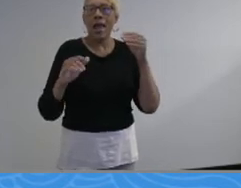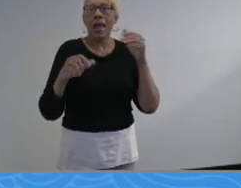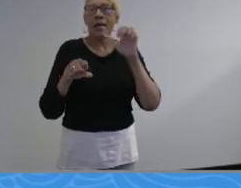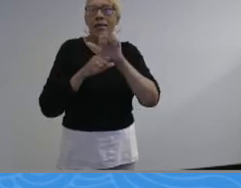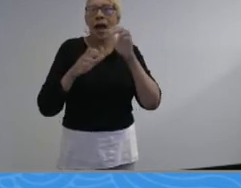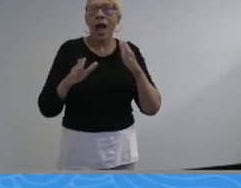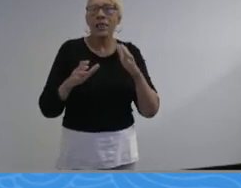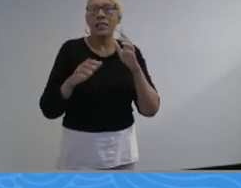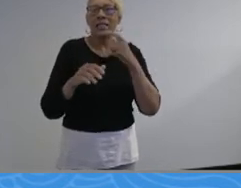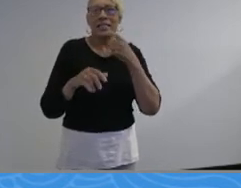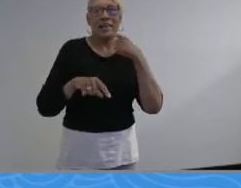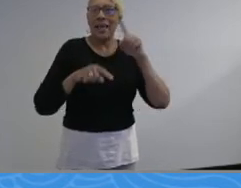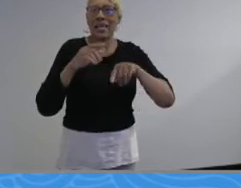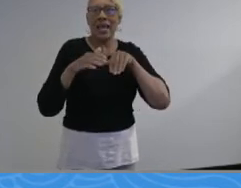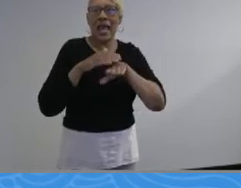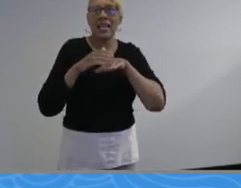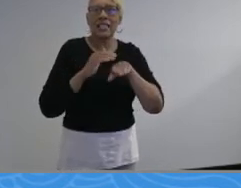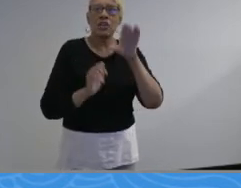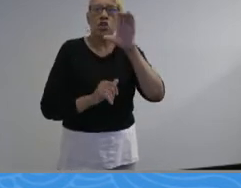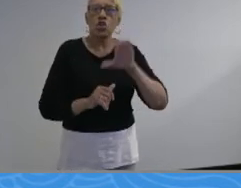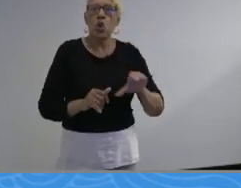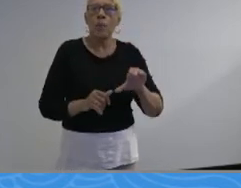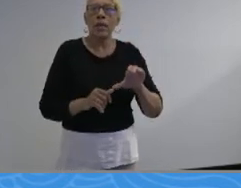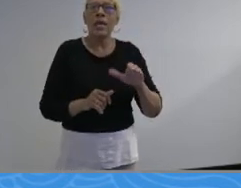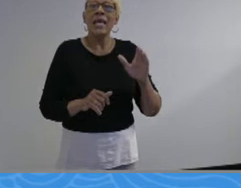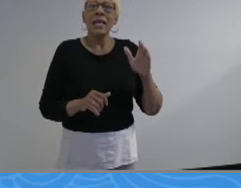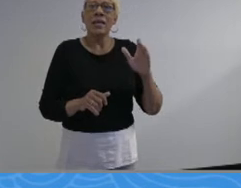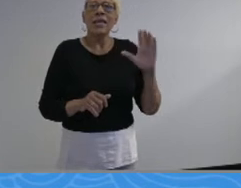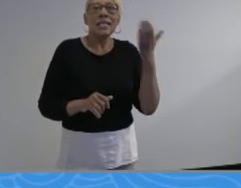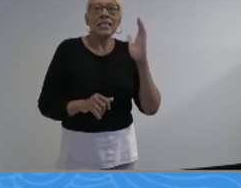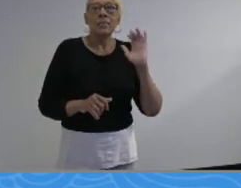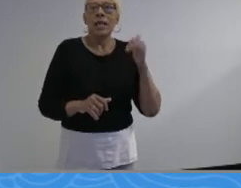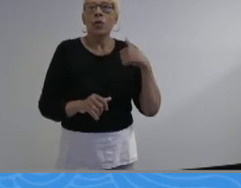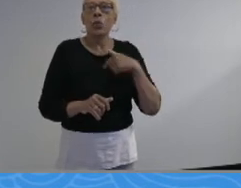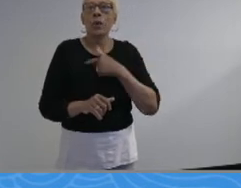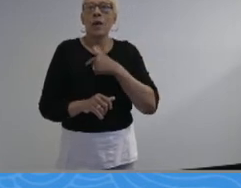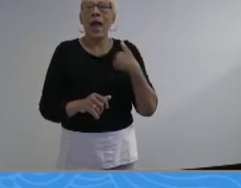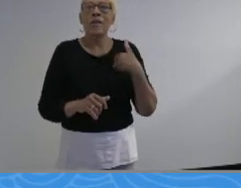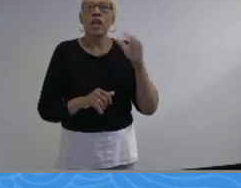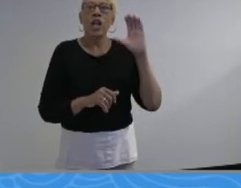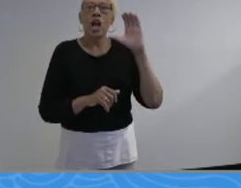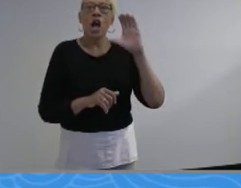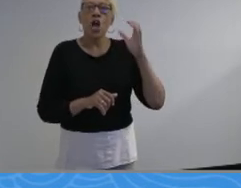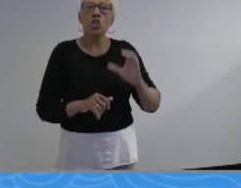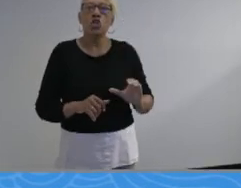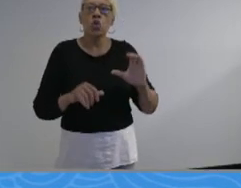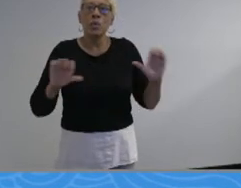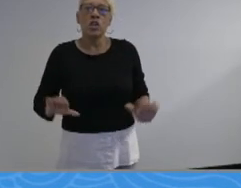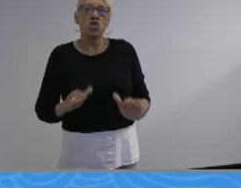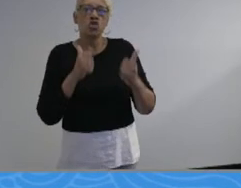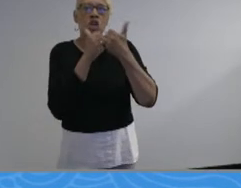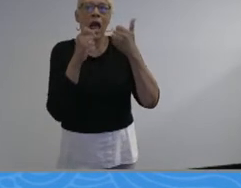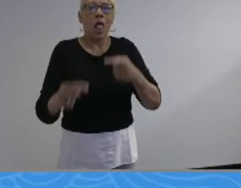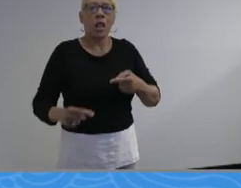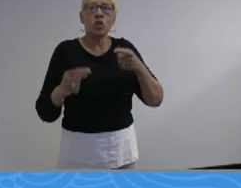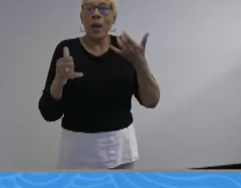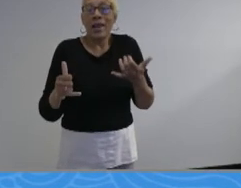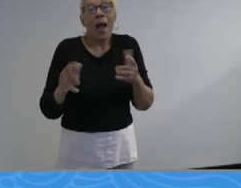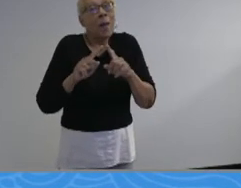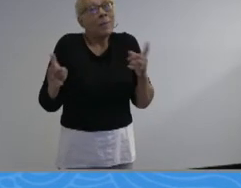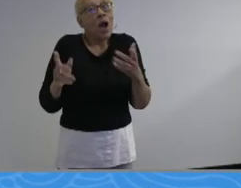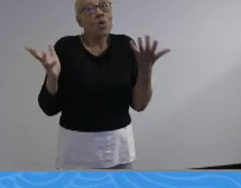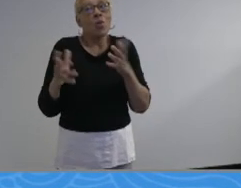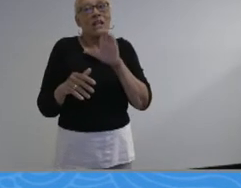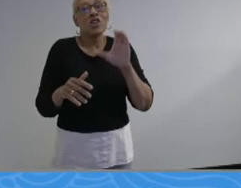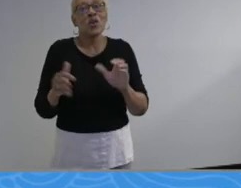that they're unable to access the Zoom. It seems like we are having some kind of Zoom challenge right now, but you know, what is Zoom without a little bit